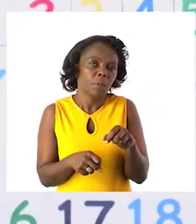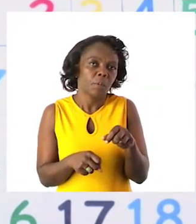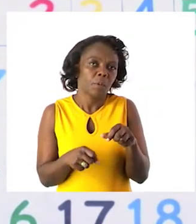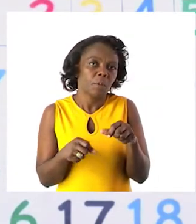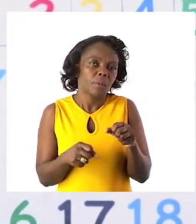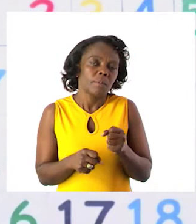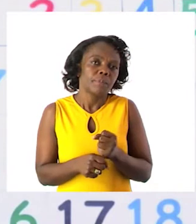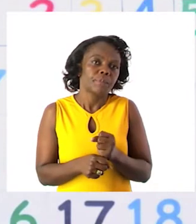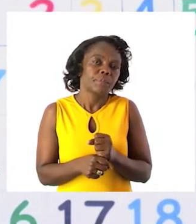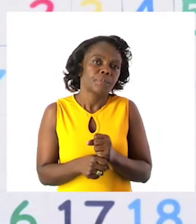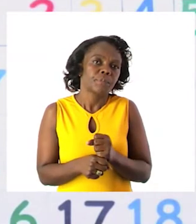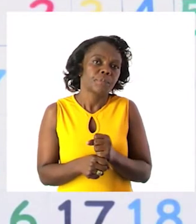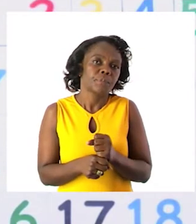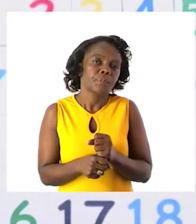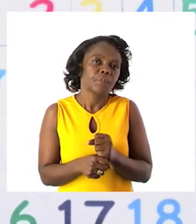h.